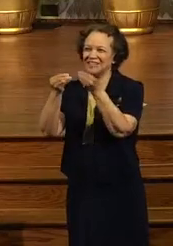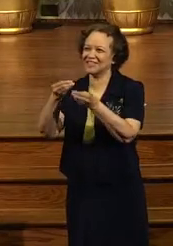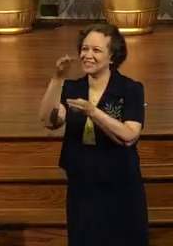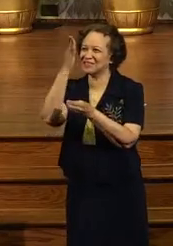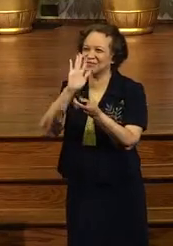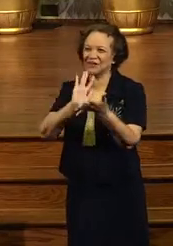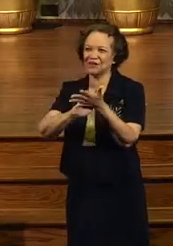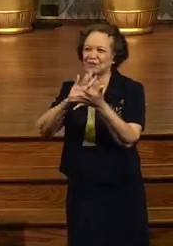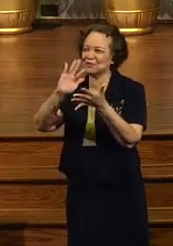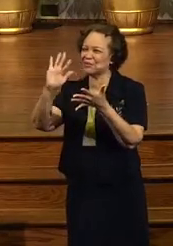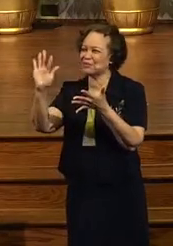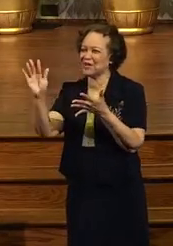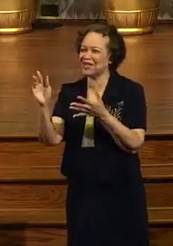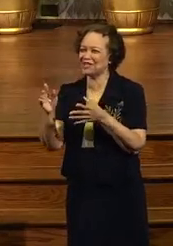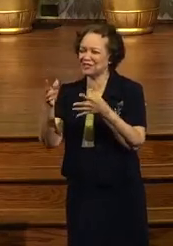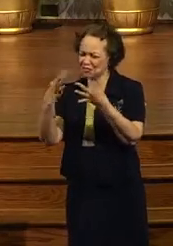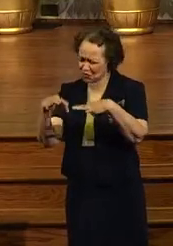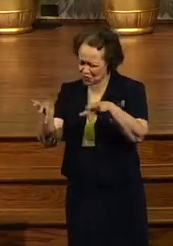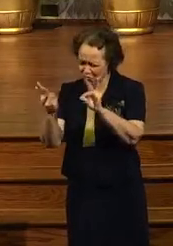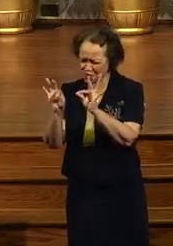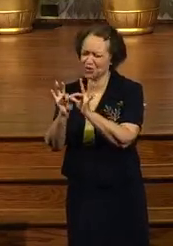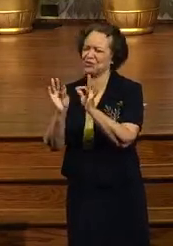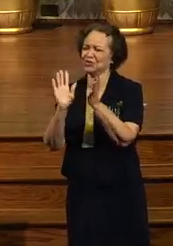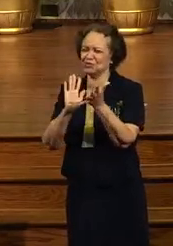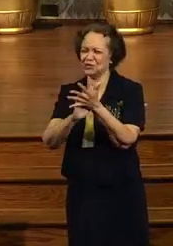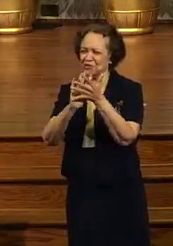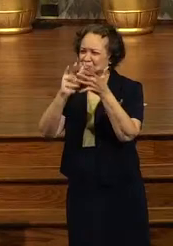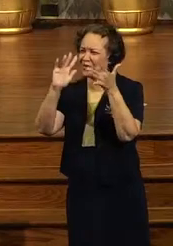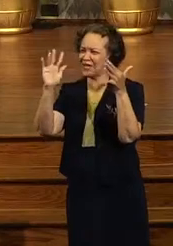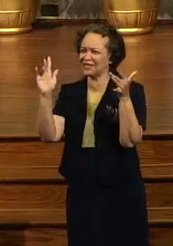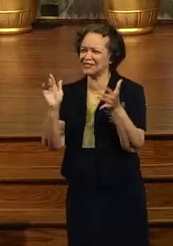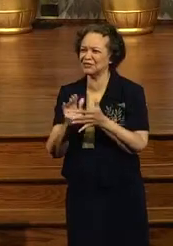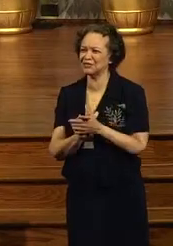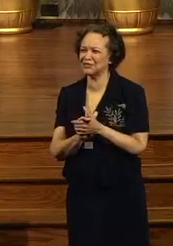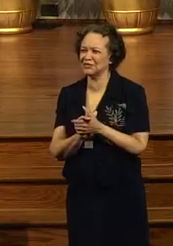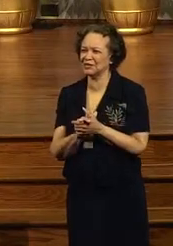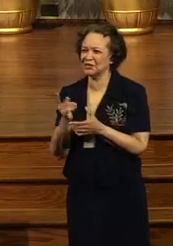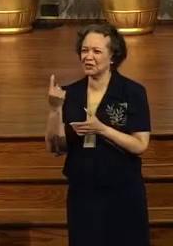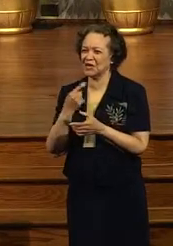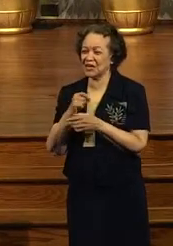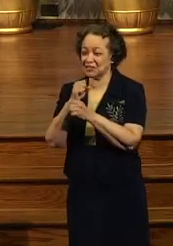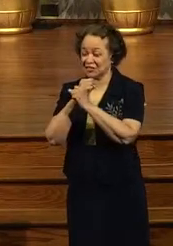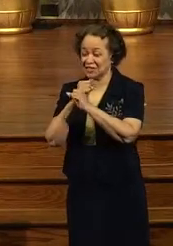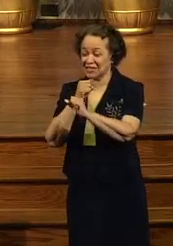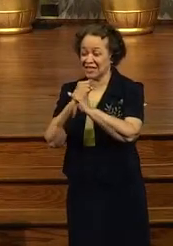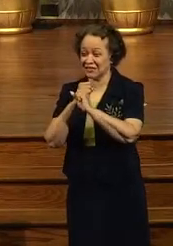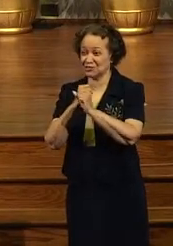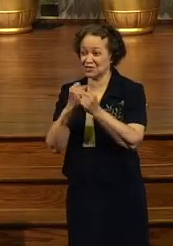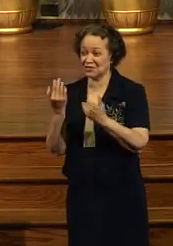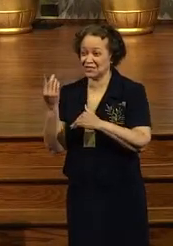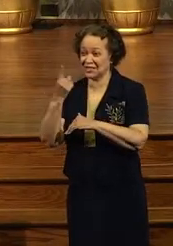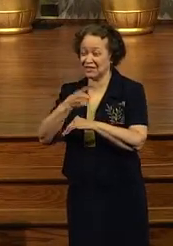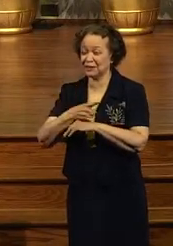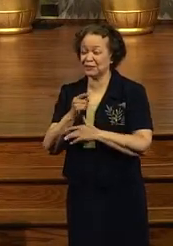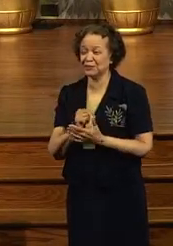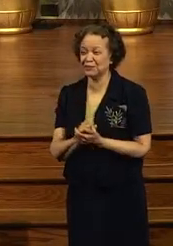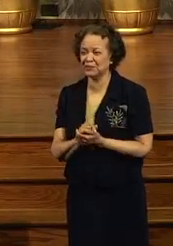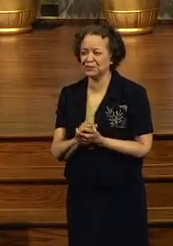he's truly worthy to be praised. I have a few announcements to make at this